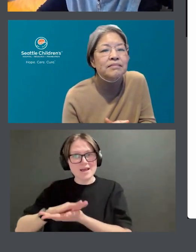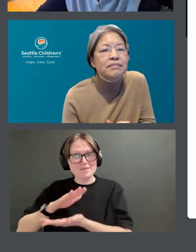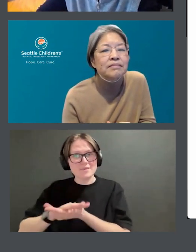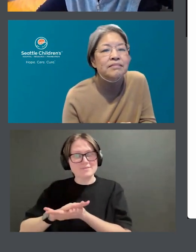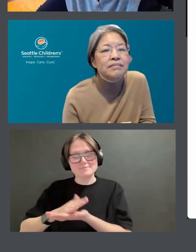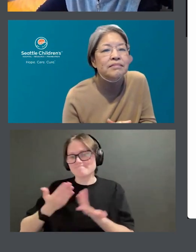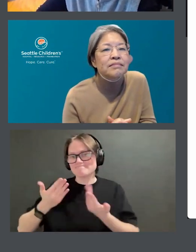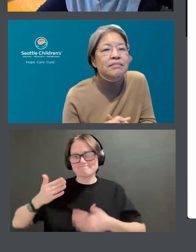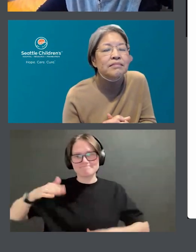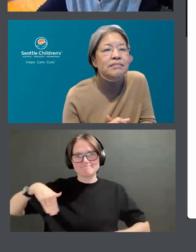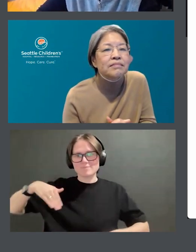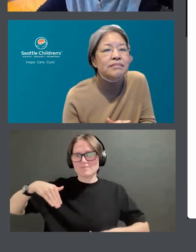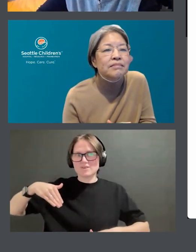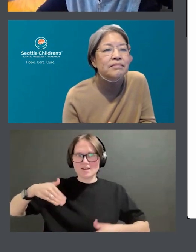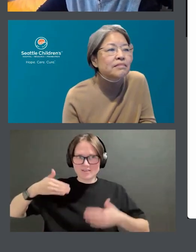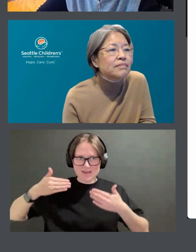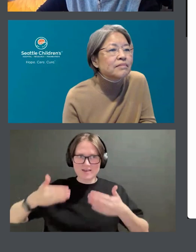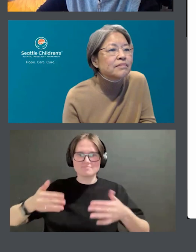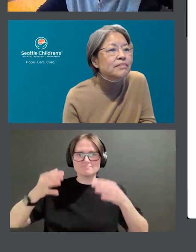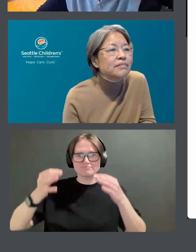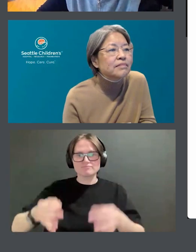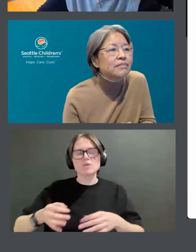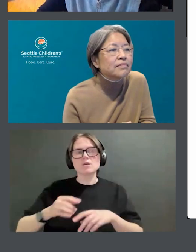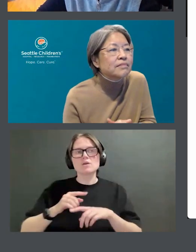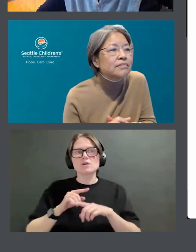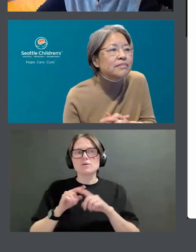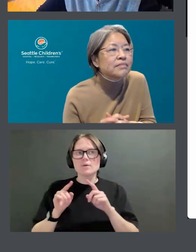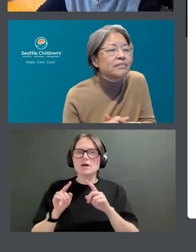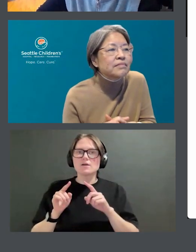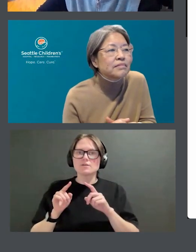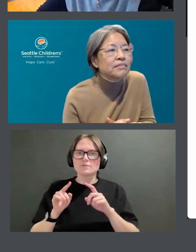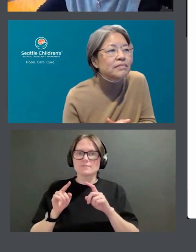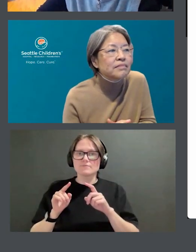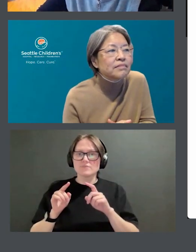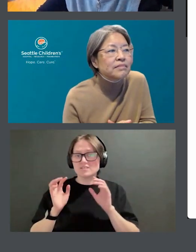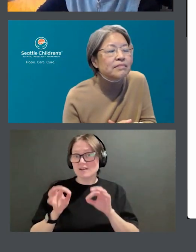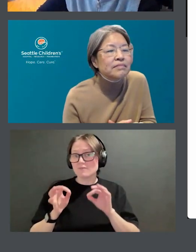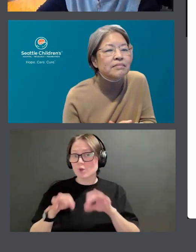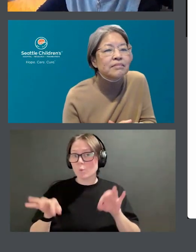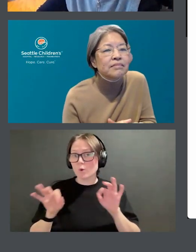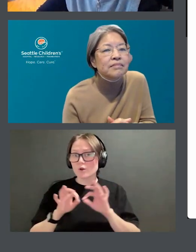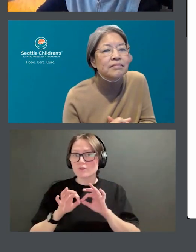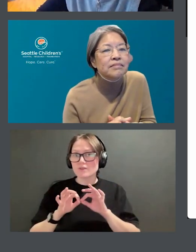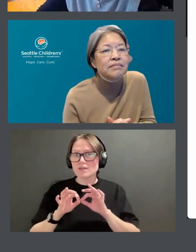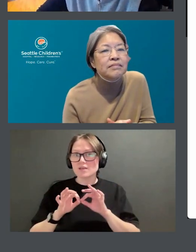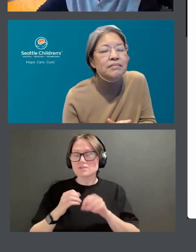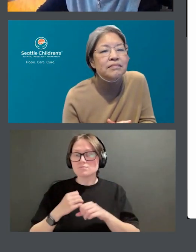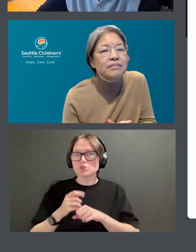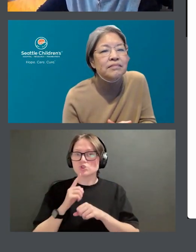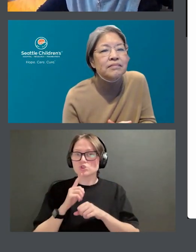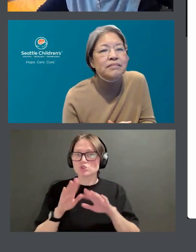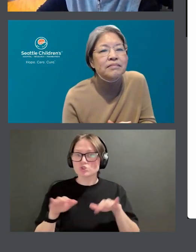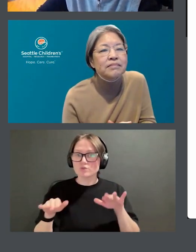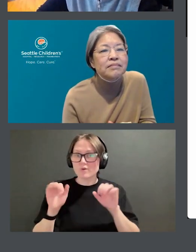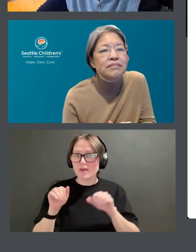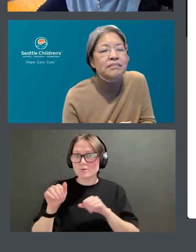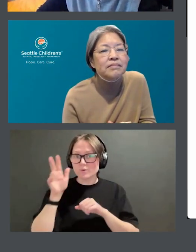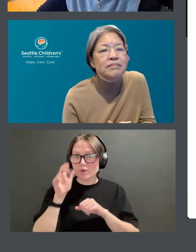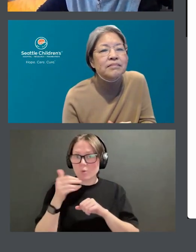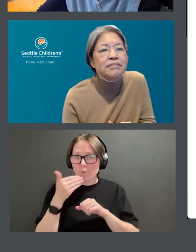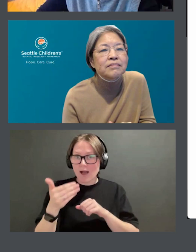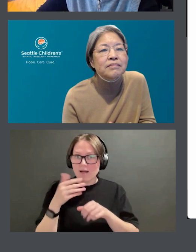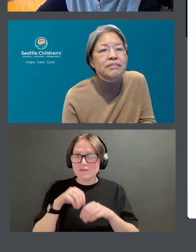that leap, but it's certainly worthy to ensure that children are able to hear well in a